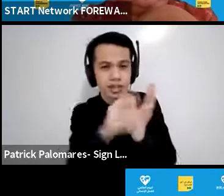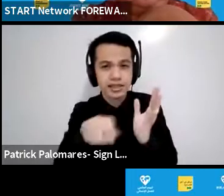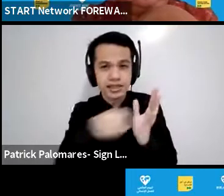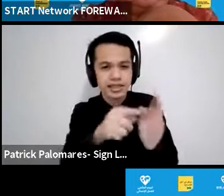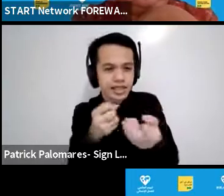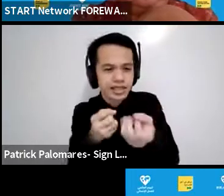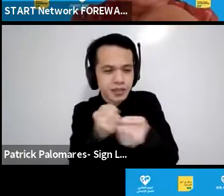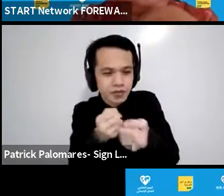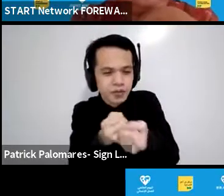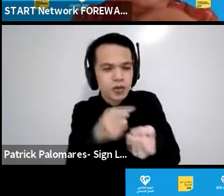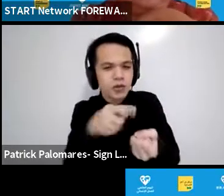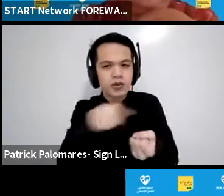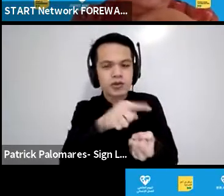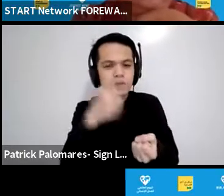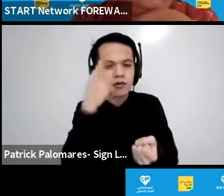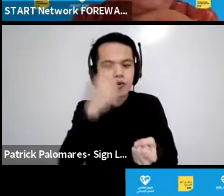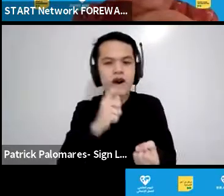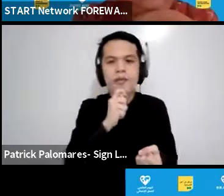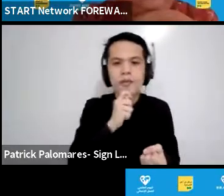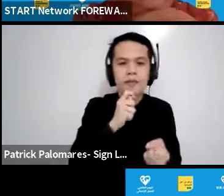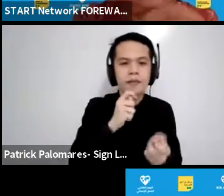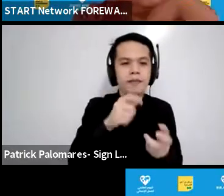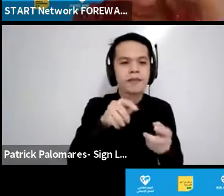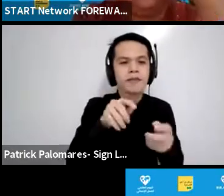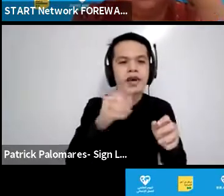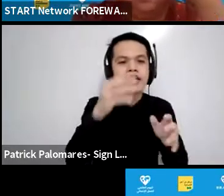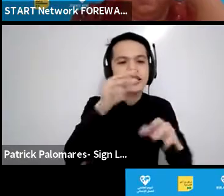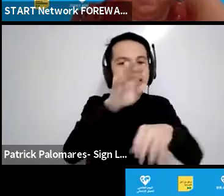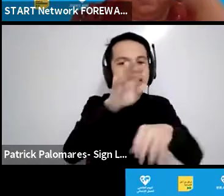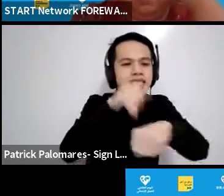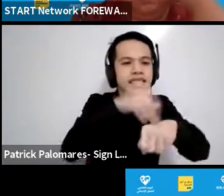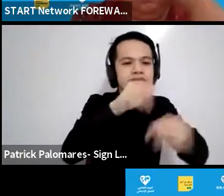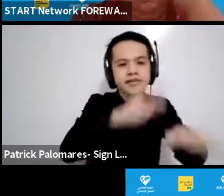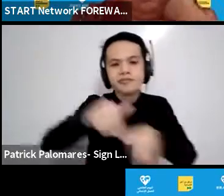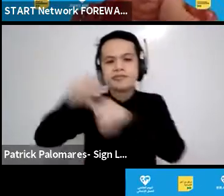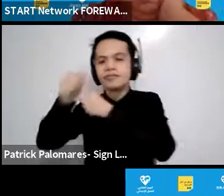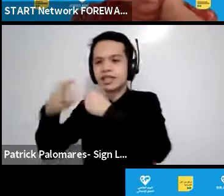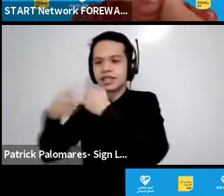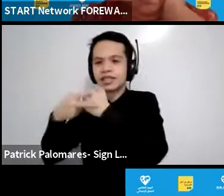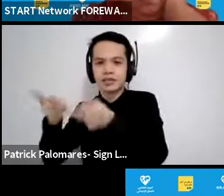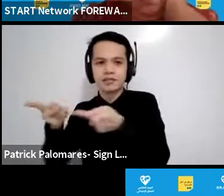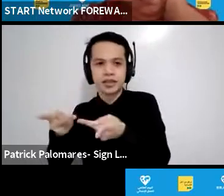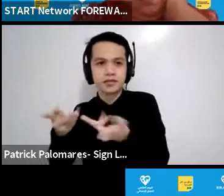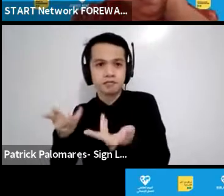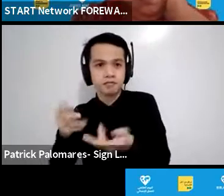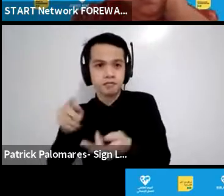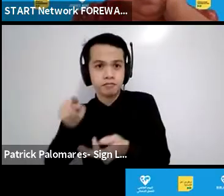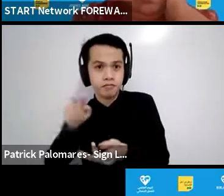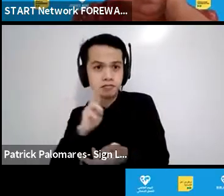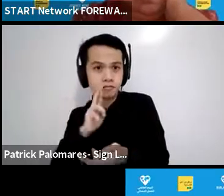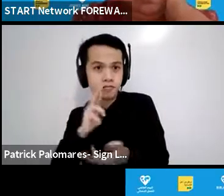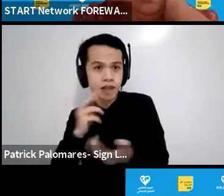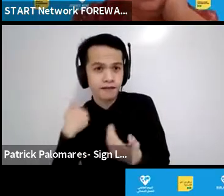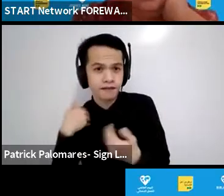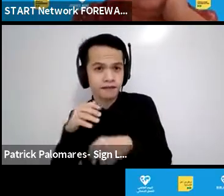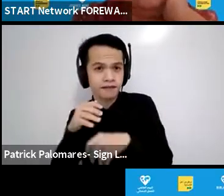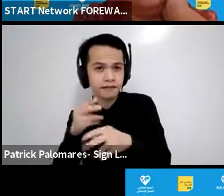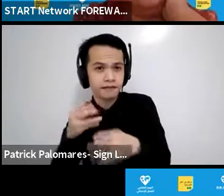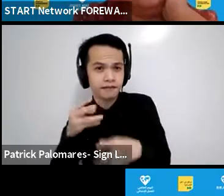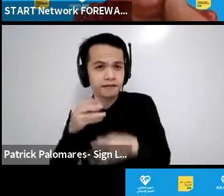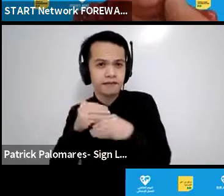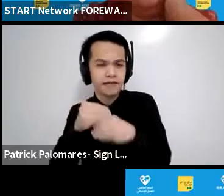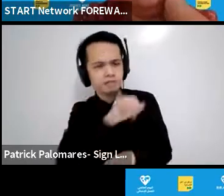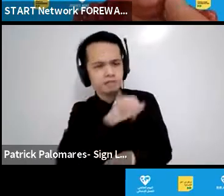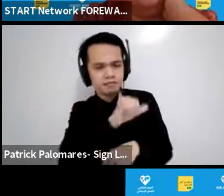in hosting evacuees and other displaced people. Arada, you were going to add something.